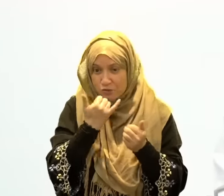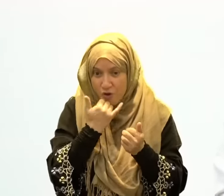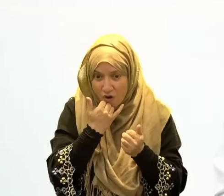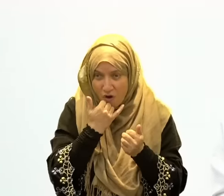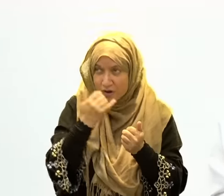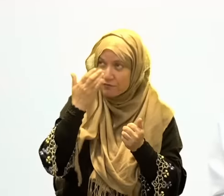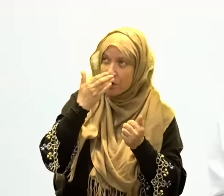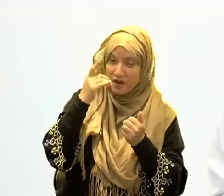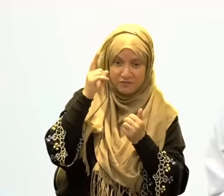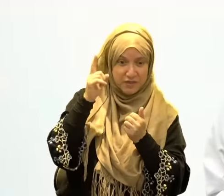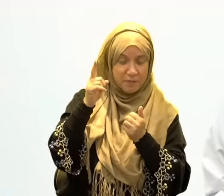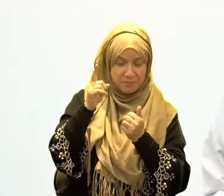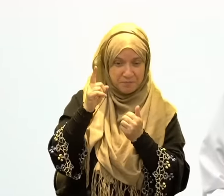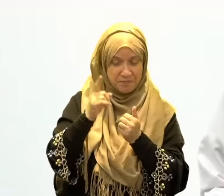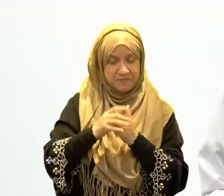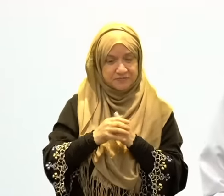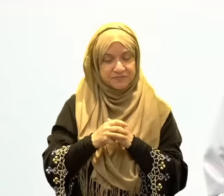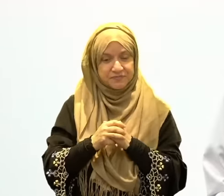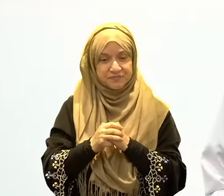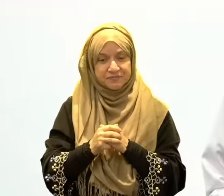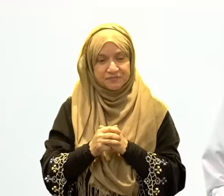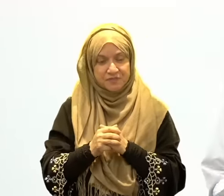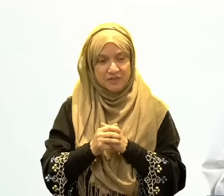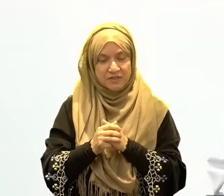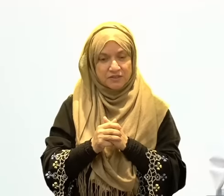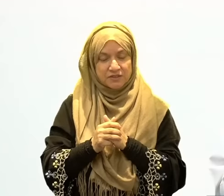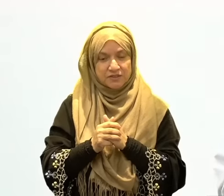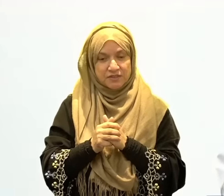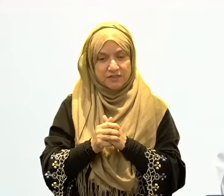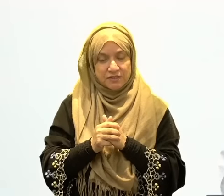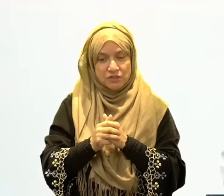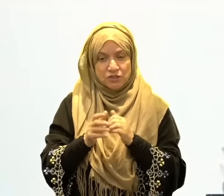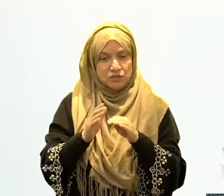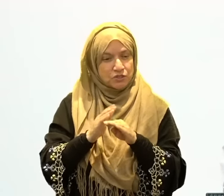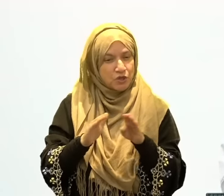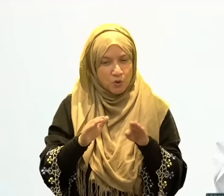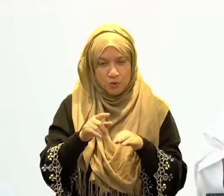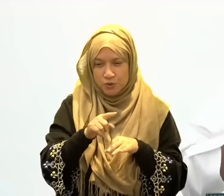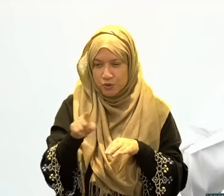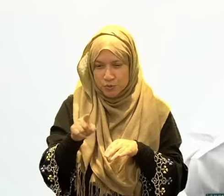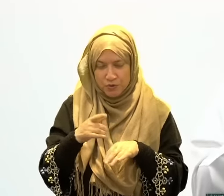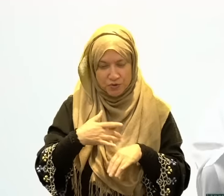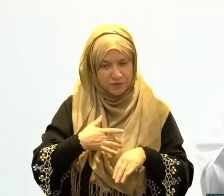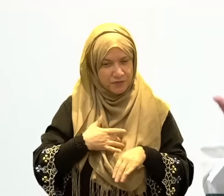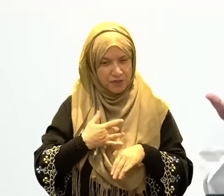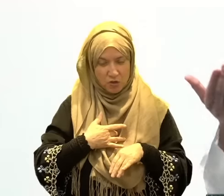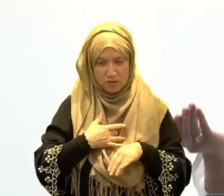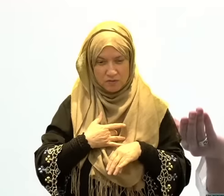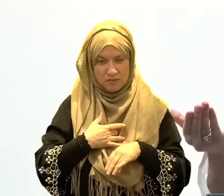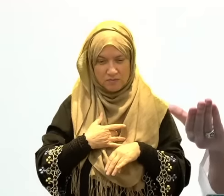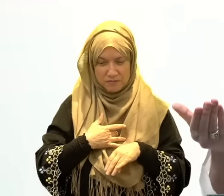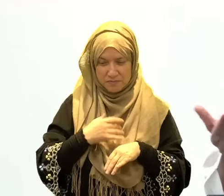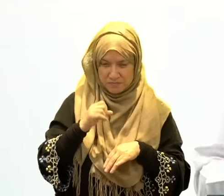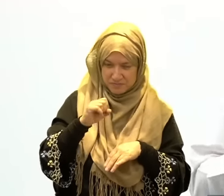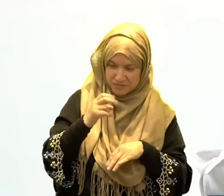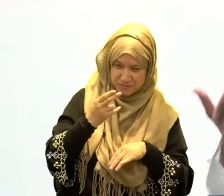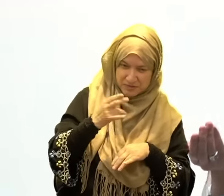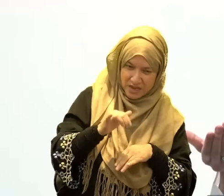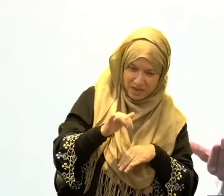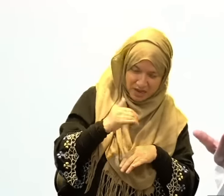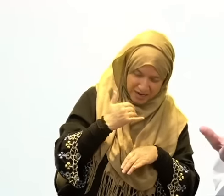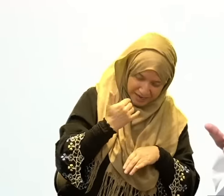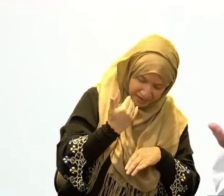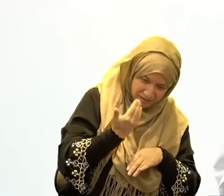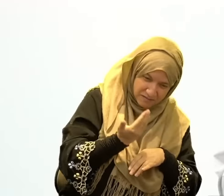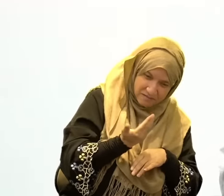me, weren't you shy of disobeying me? You hide the sin from my creation, but you come proudly with it when you're in